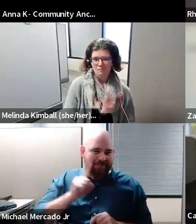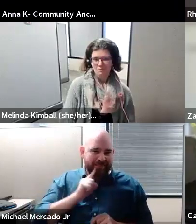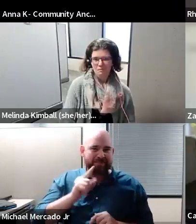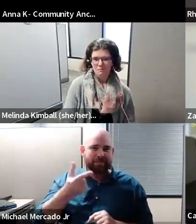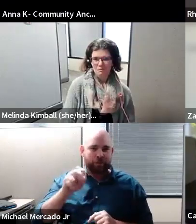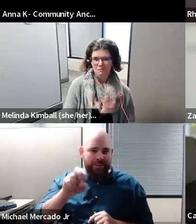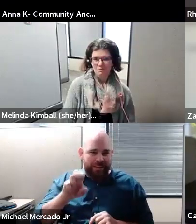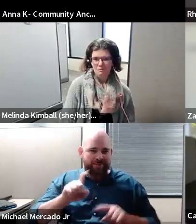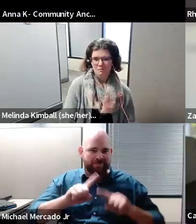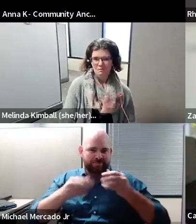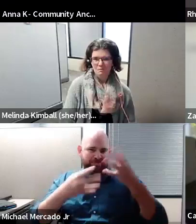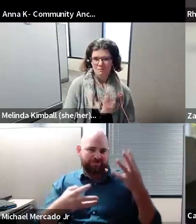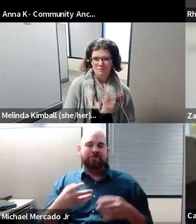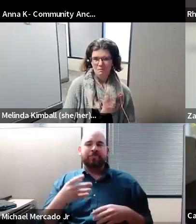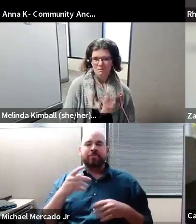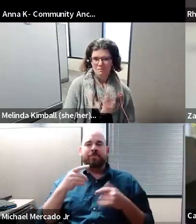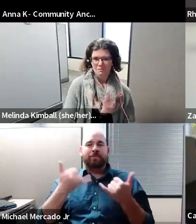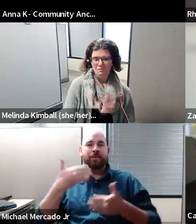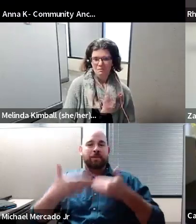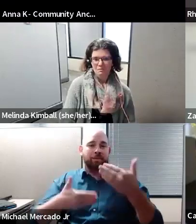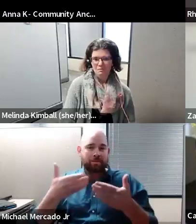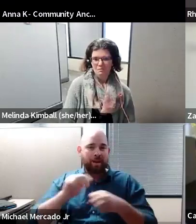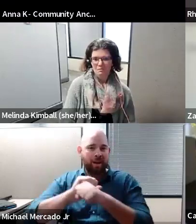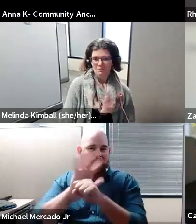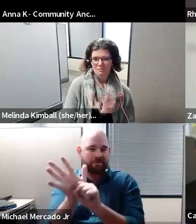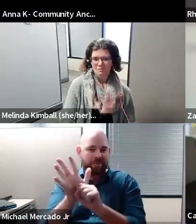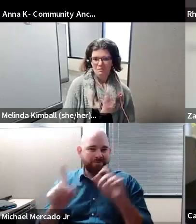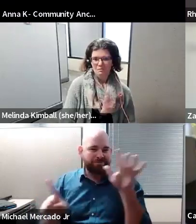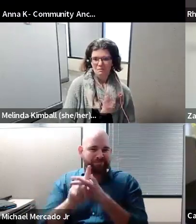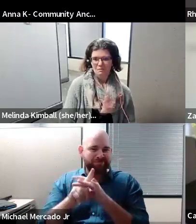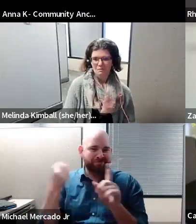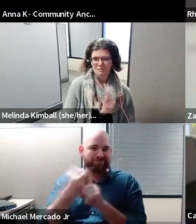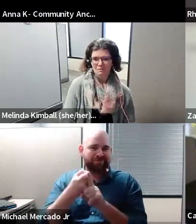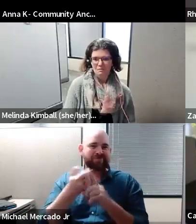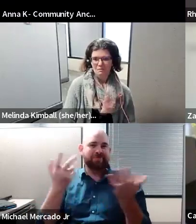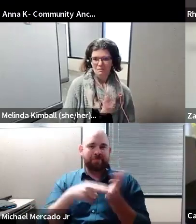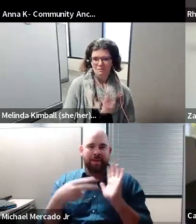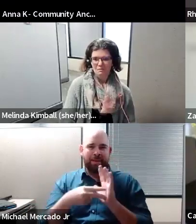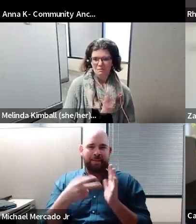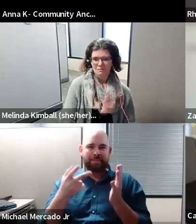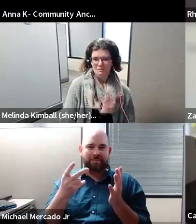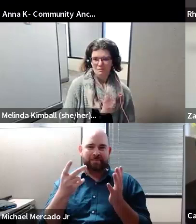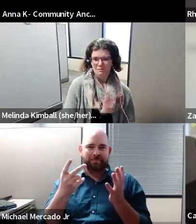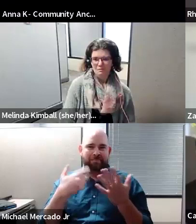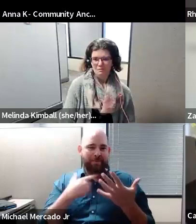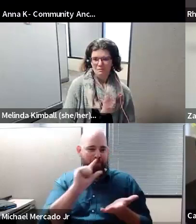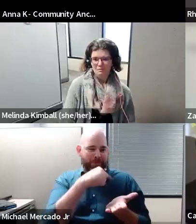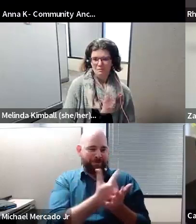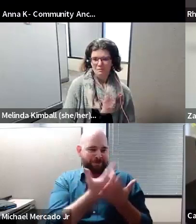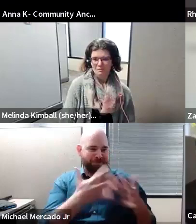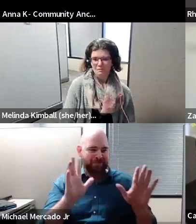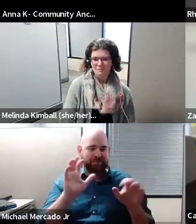genome works and how it relates to deafness and how it's come up lately as far as COVID